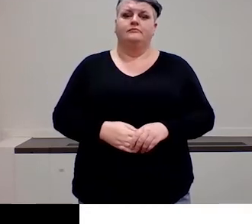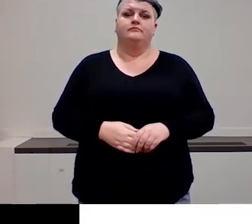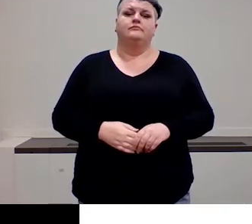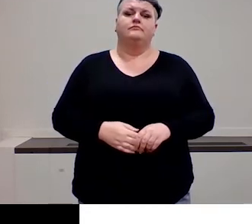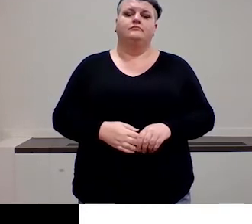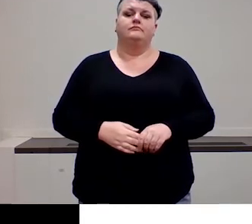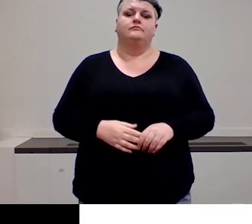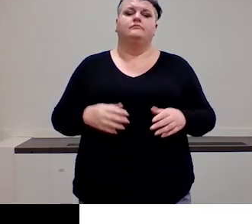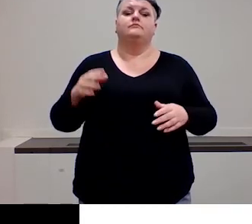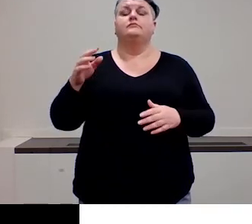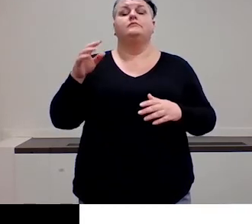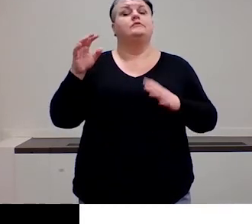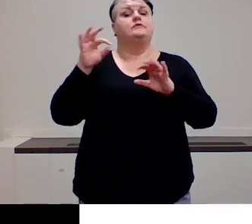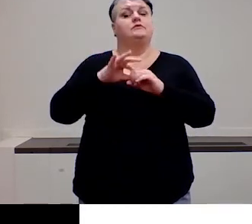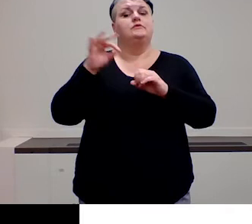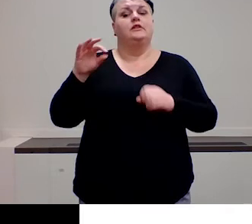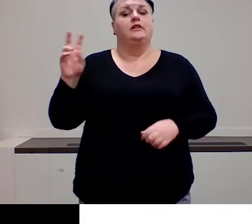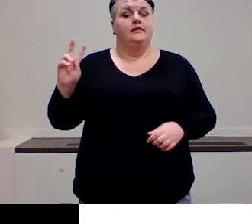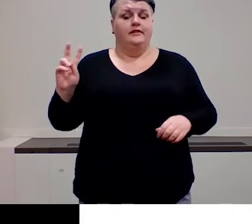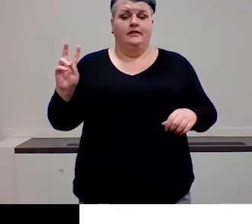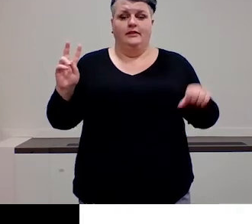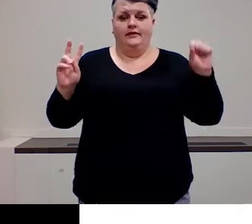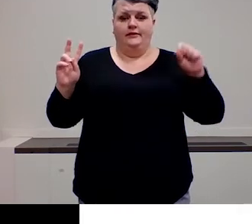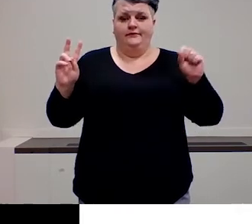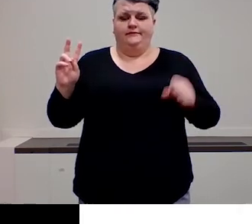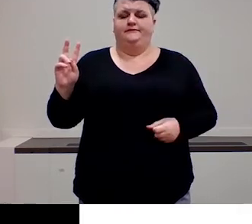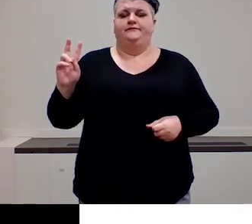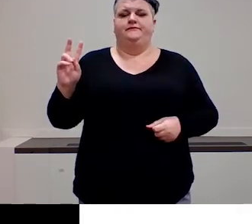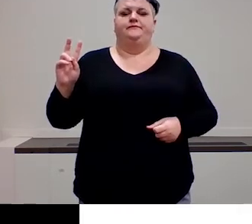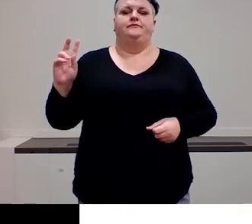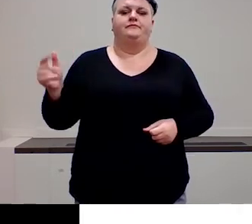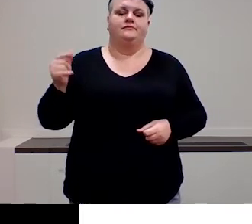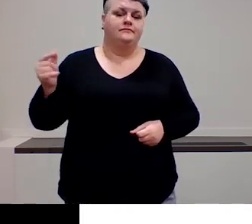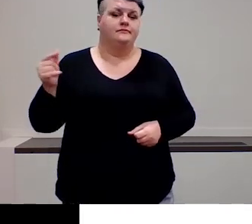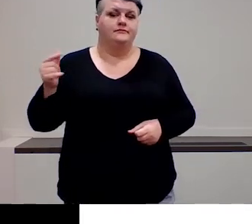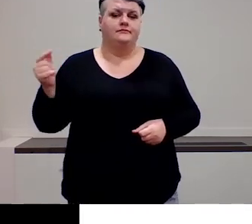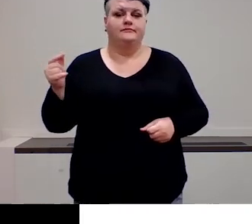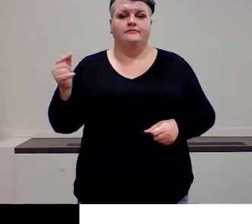Hearing none, treasurer, please call the roll. Mr. Vasquez, Yes. Mrs. Gherkin,